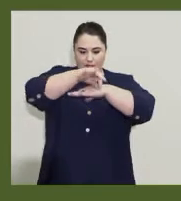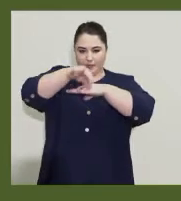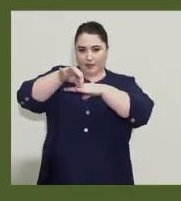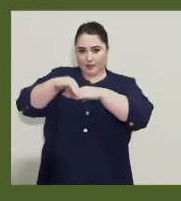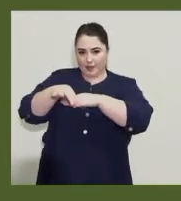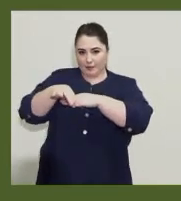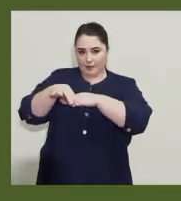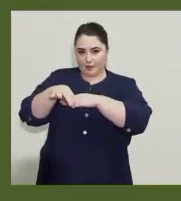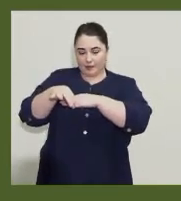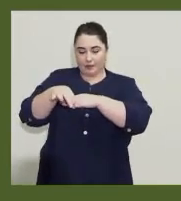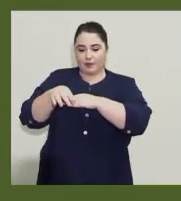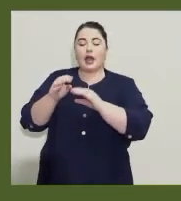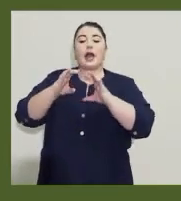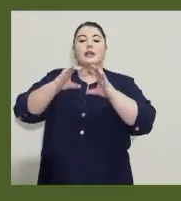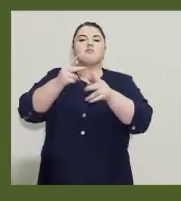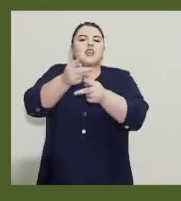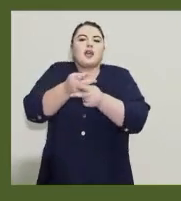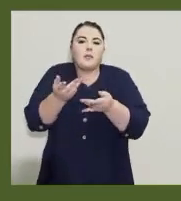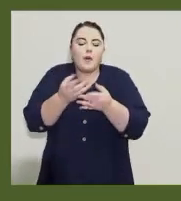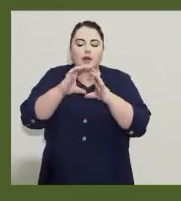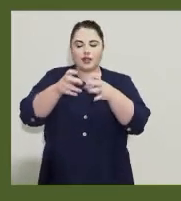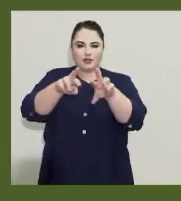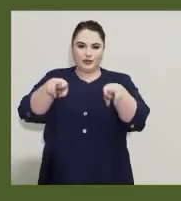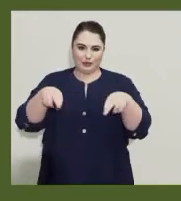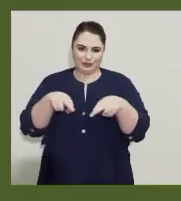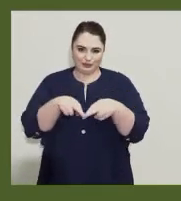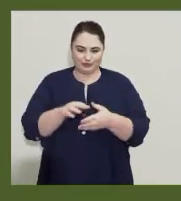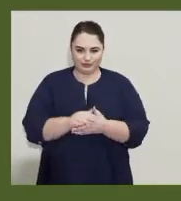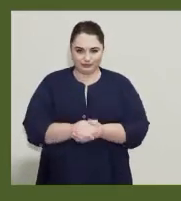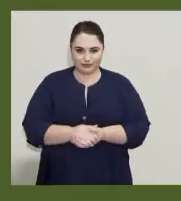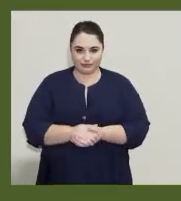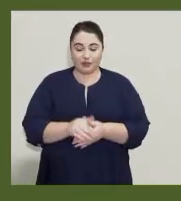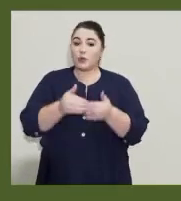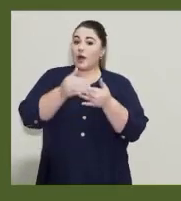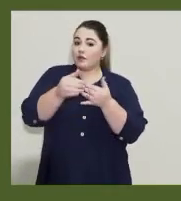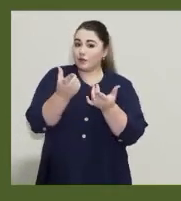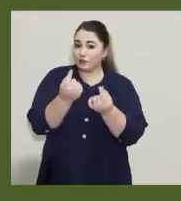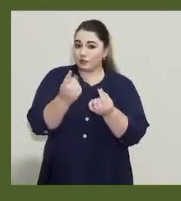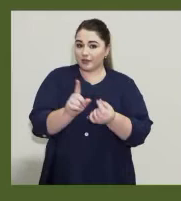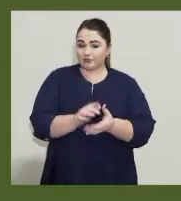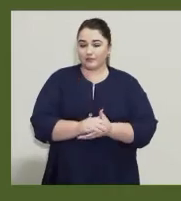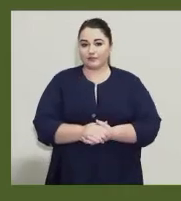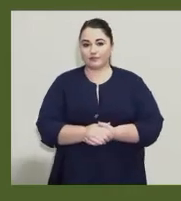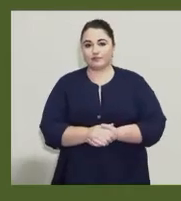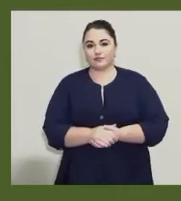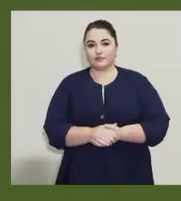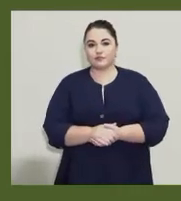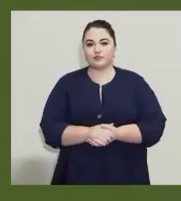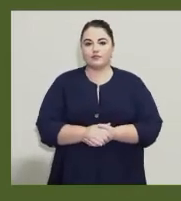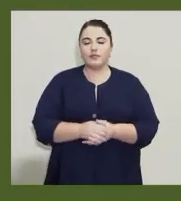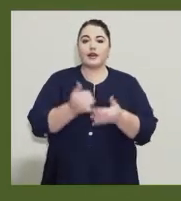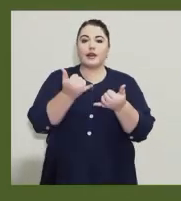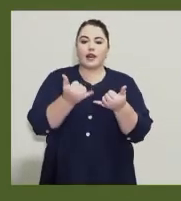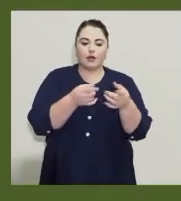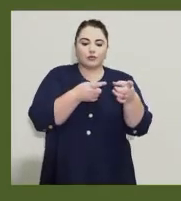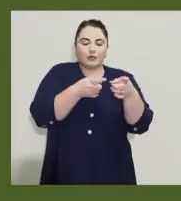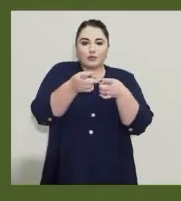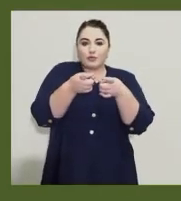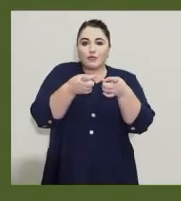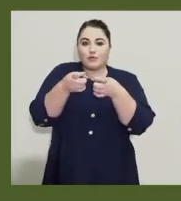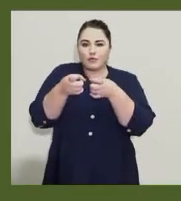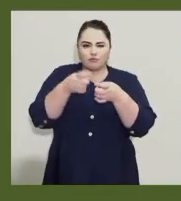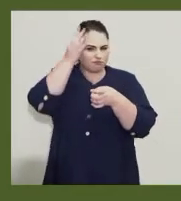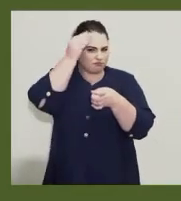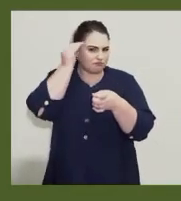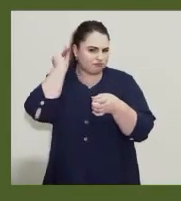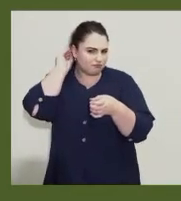seeds in potting soil, and then he kept the young plants in the classroom. So what did he do next?